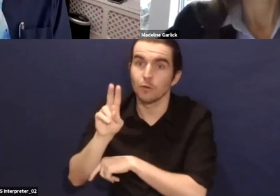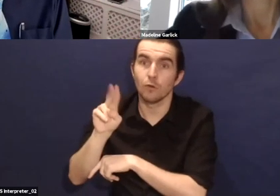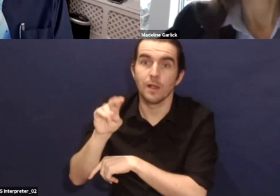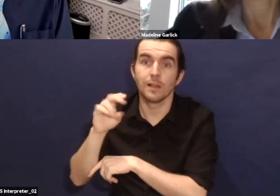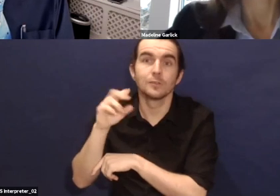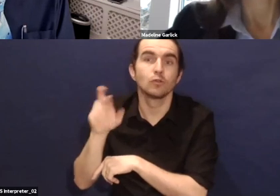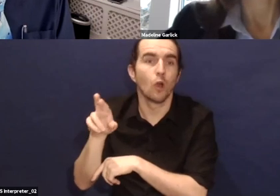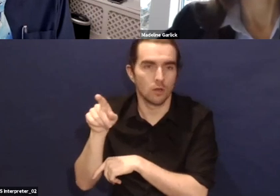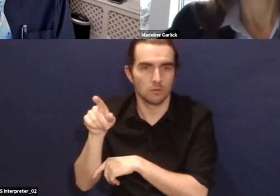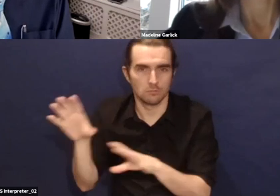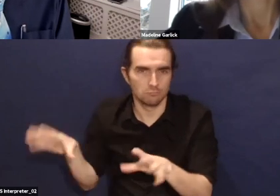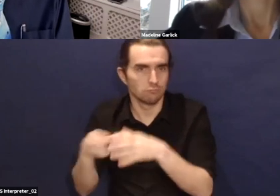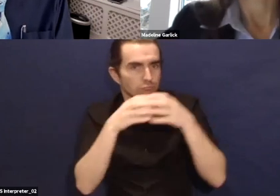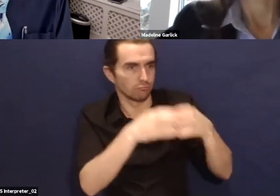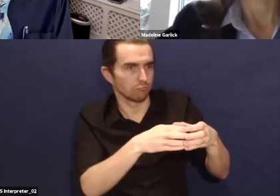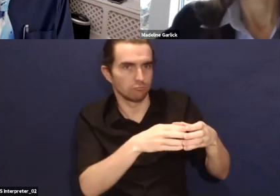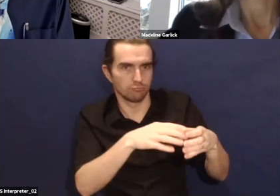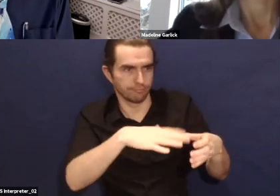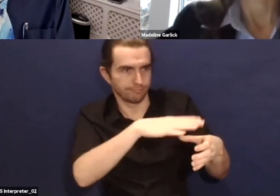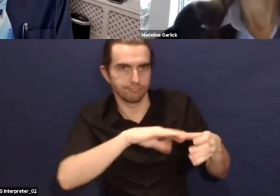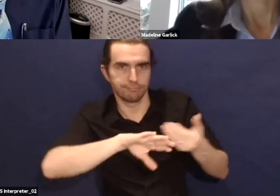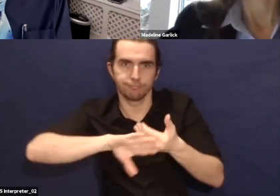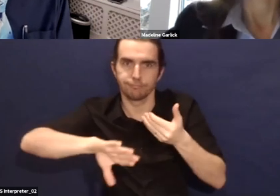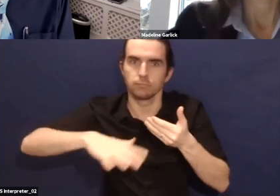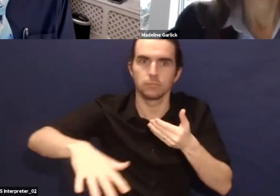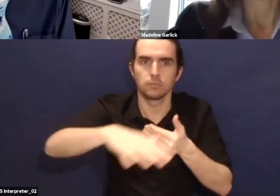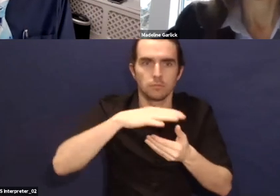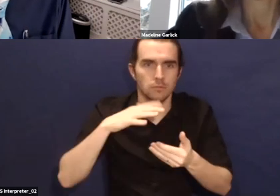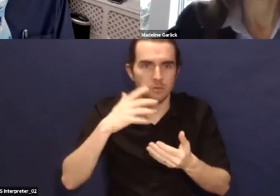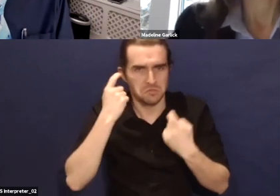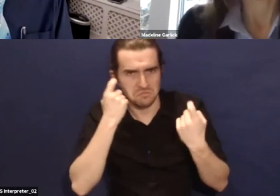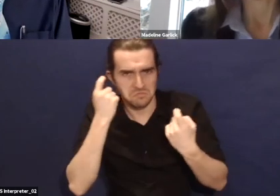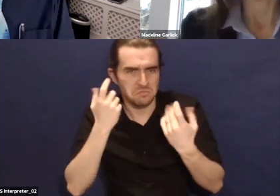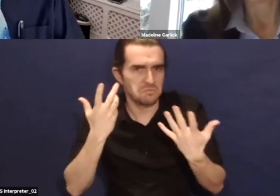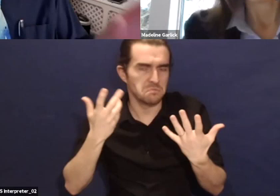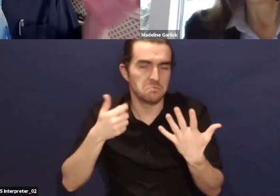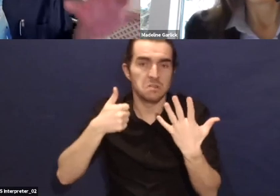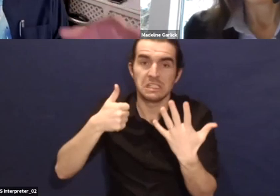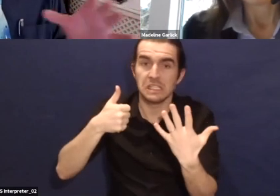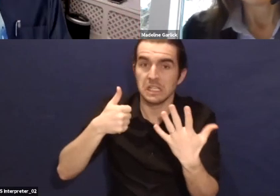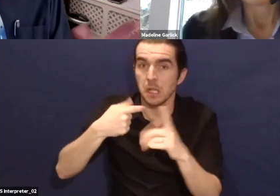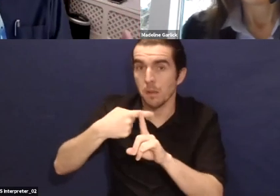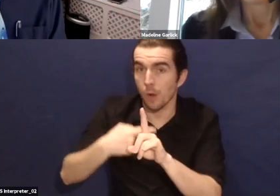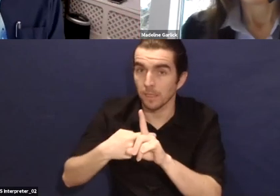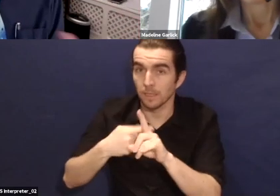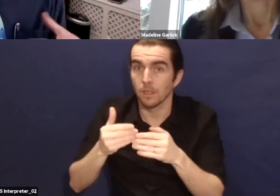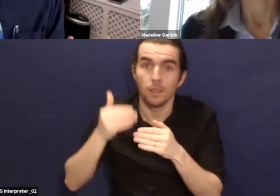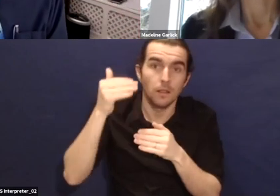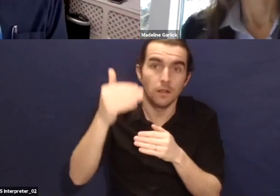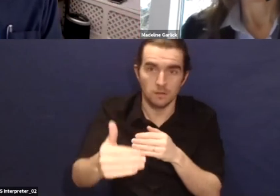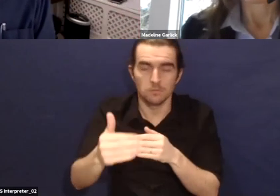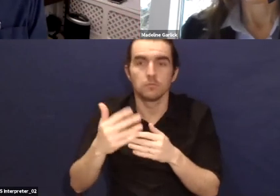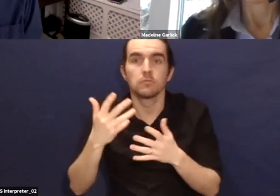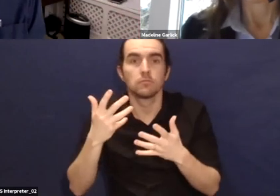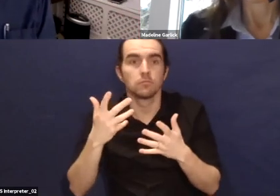be detained, and detained is the right word there, because putting people in remote settlements is